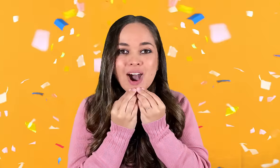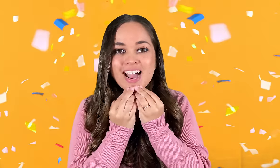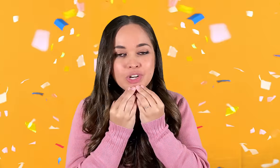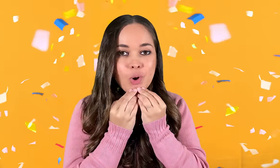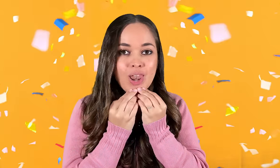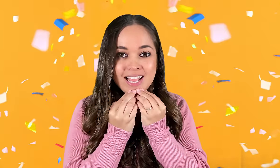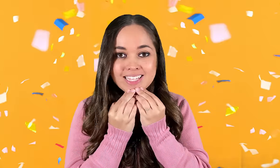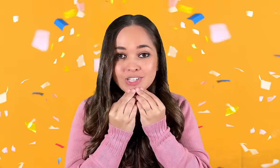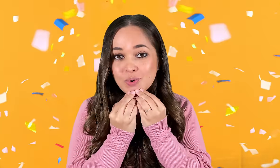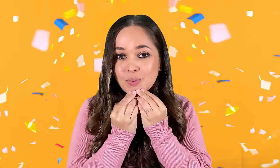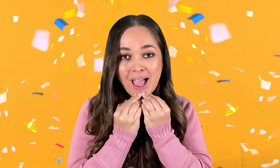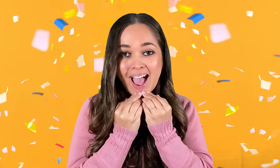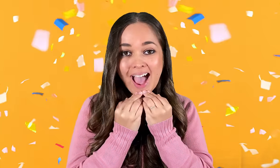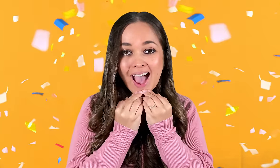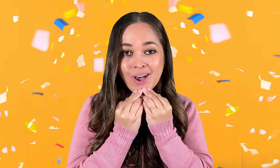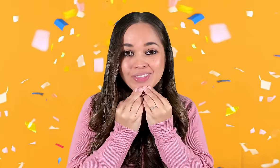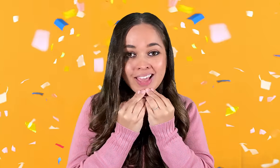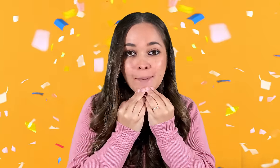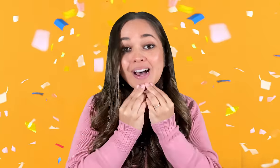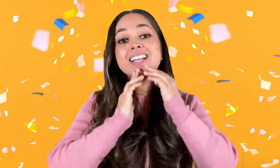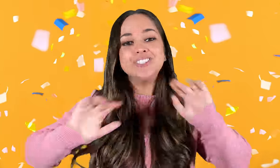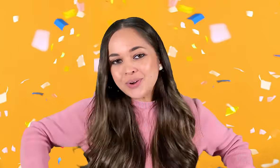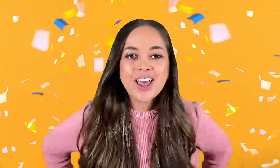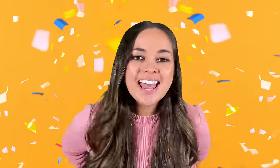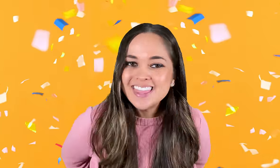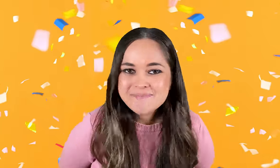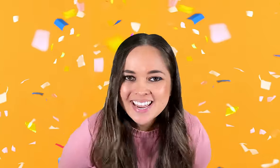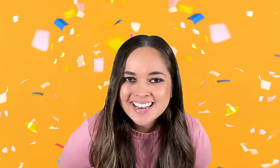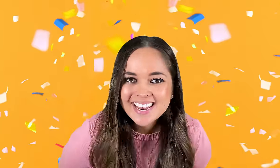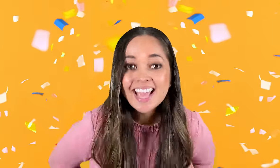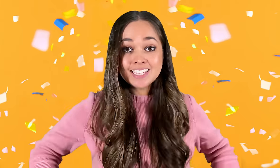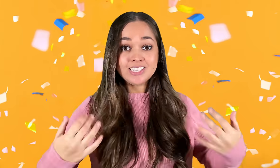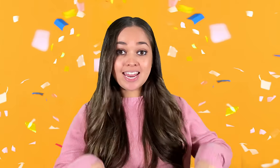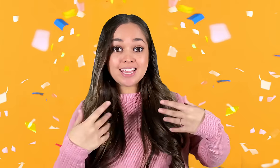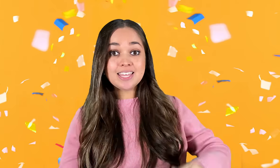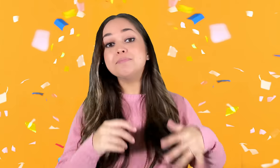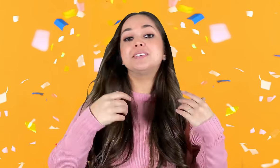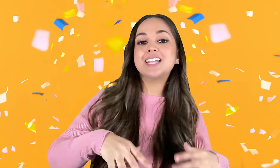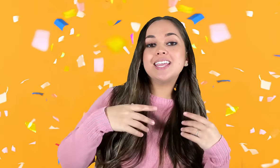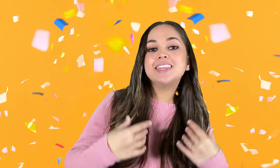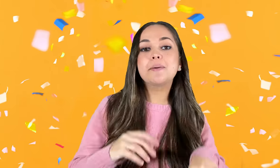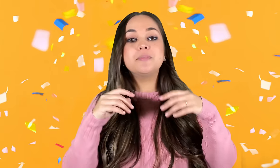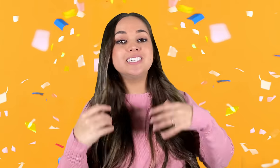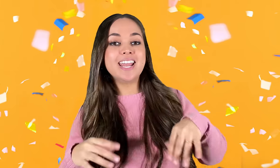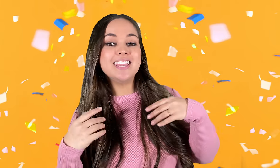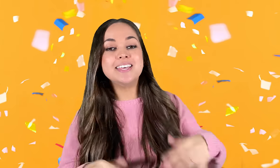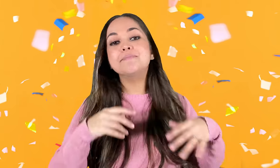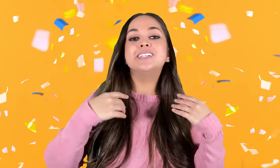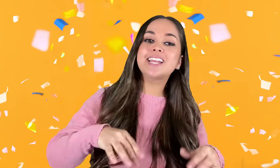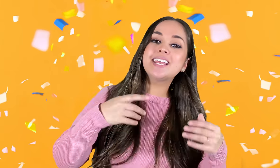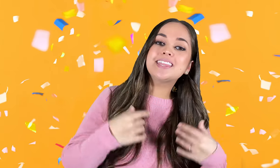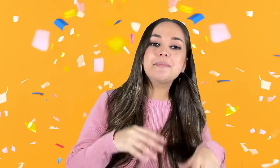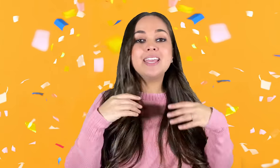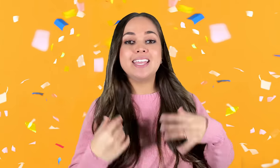Open wide your little mouth, but do not let them in. Shake them, shake them, shake